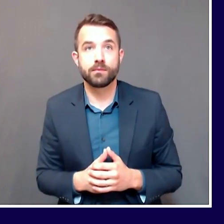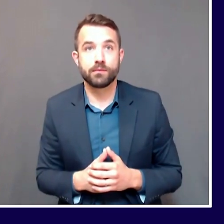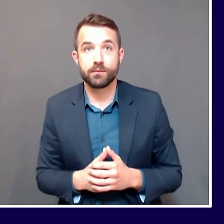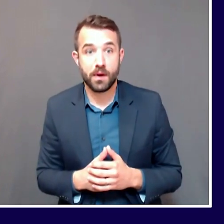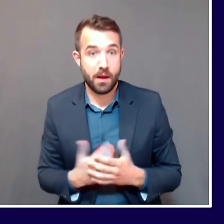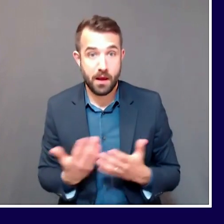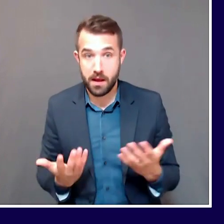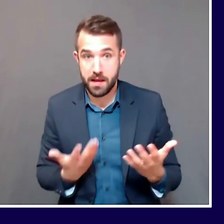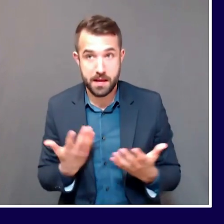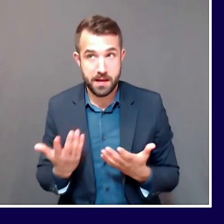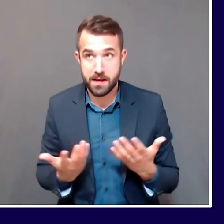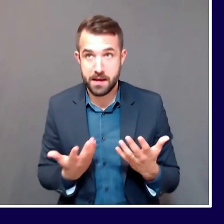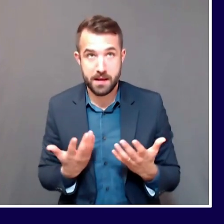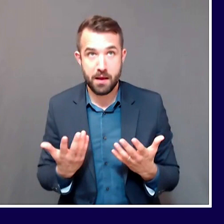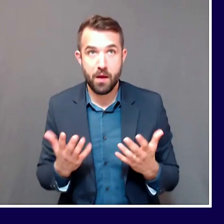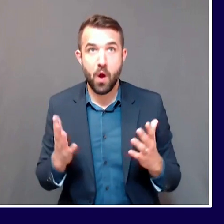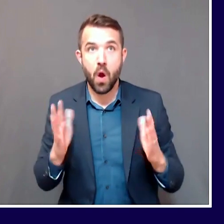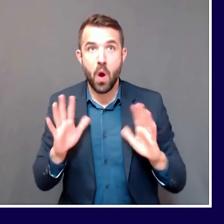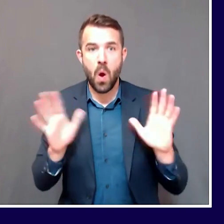apologies.